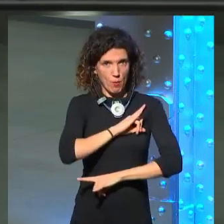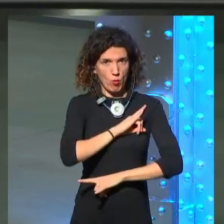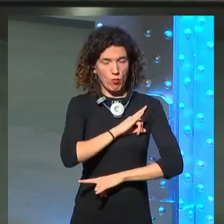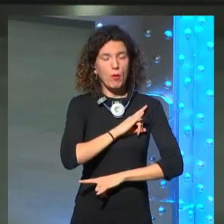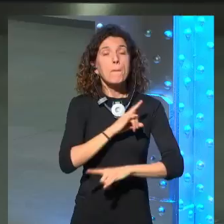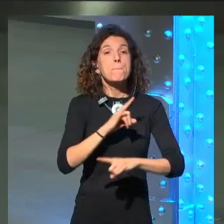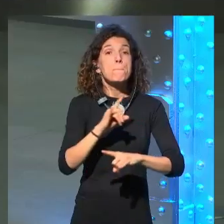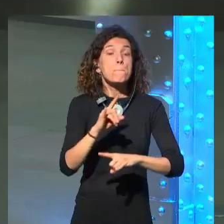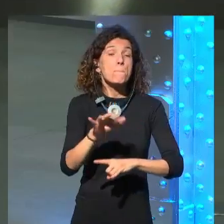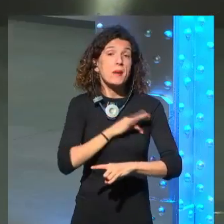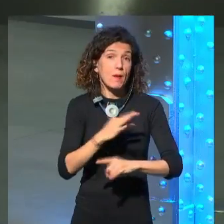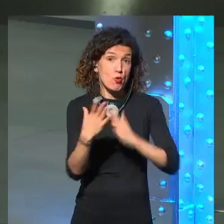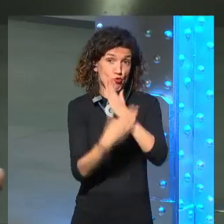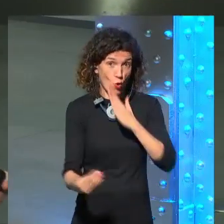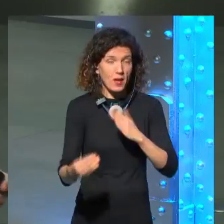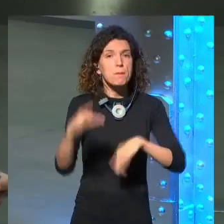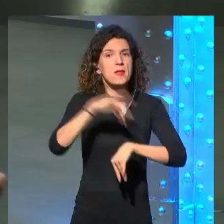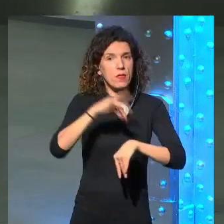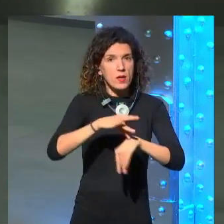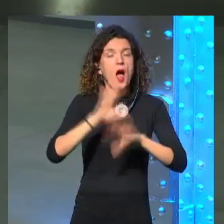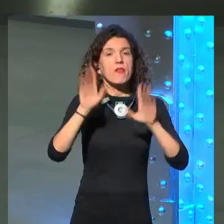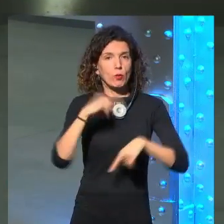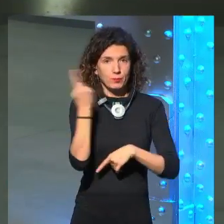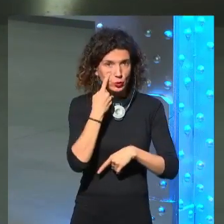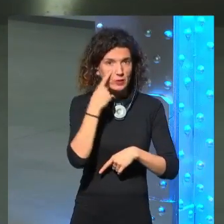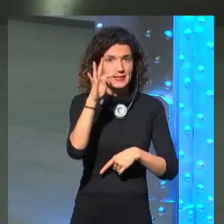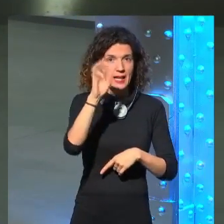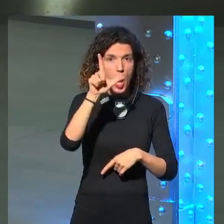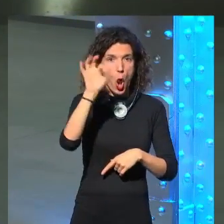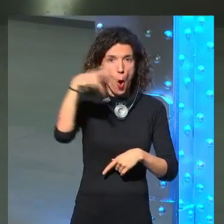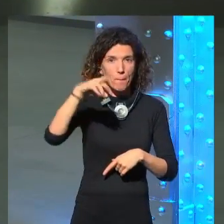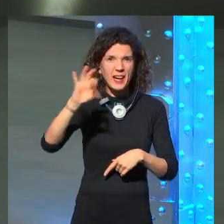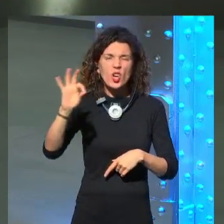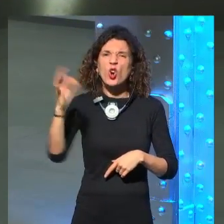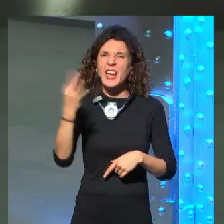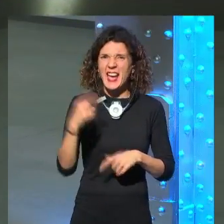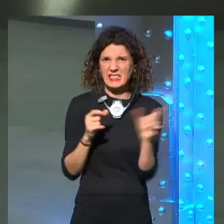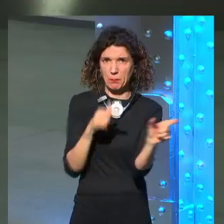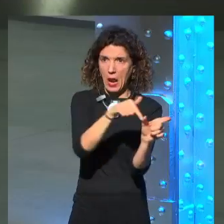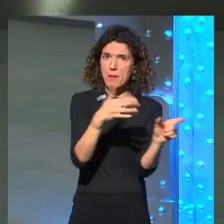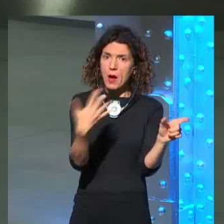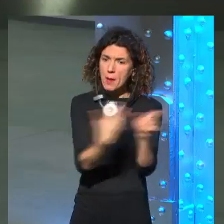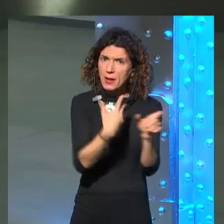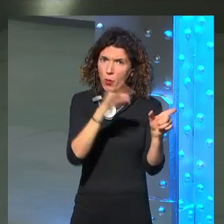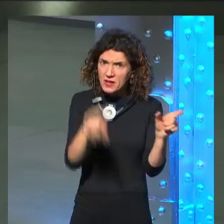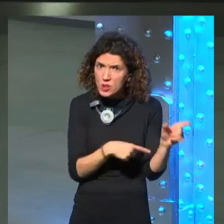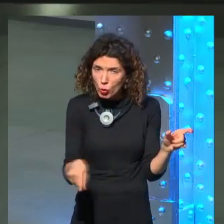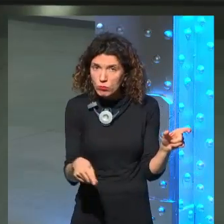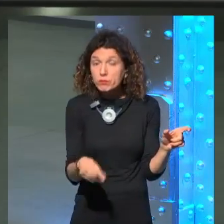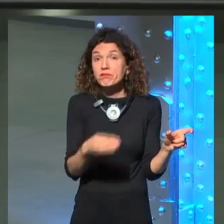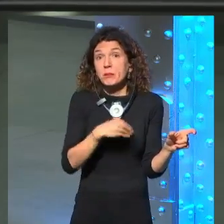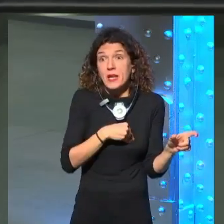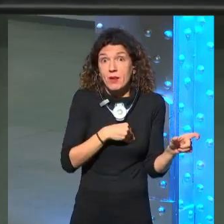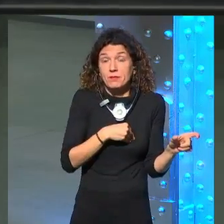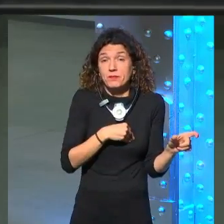announced for the discovery of telomeres. Could you tell me what a telomere is? Now, unfortunately, biology